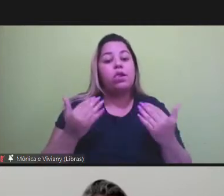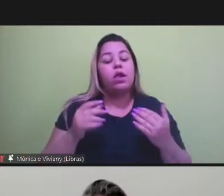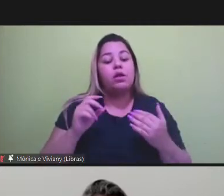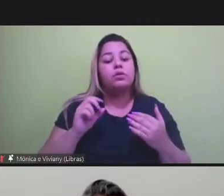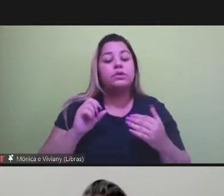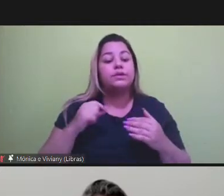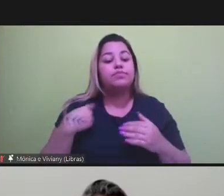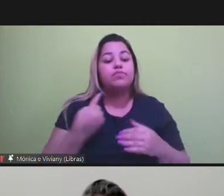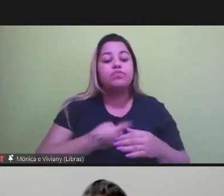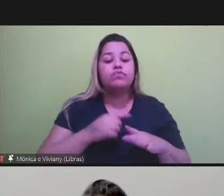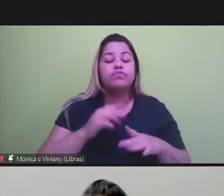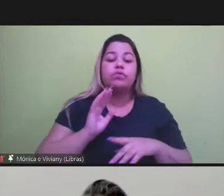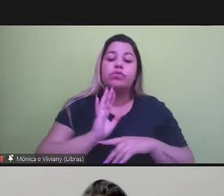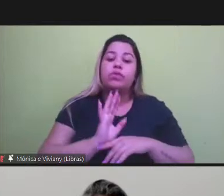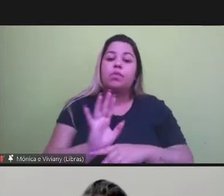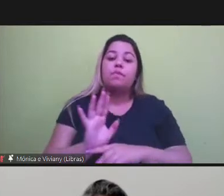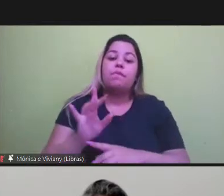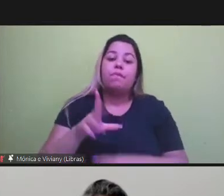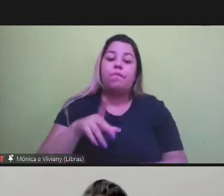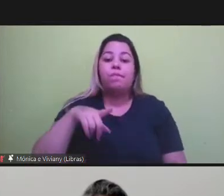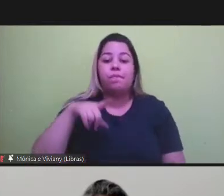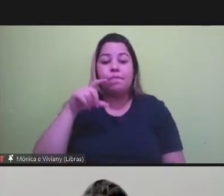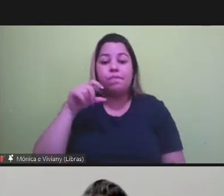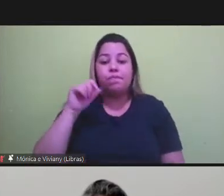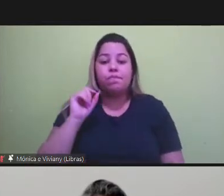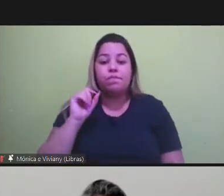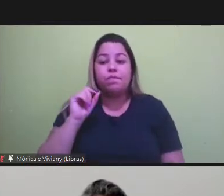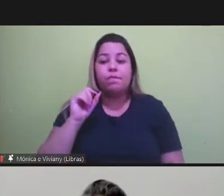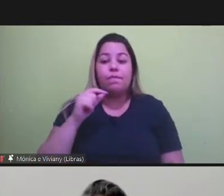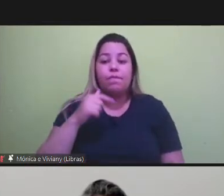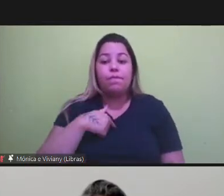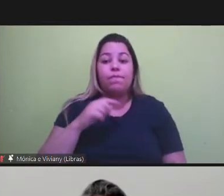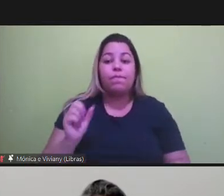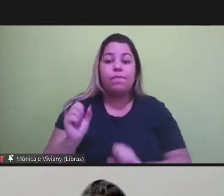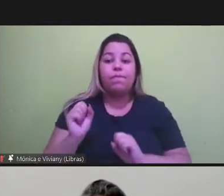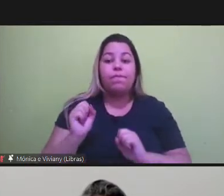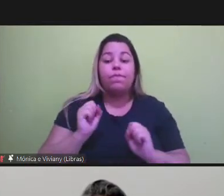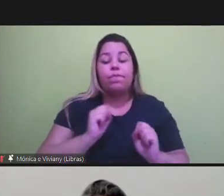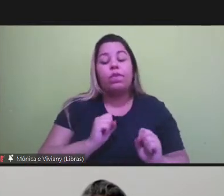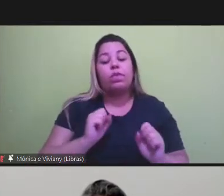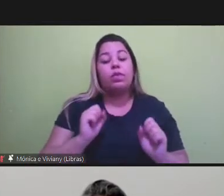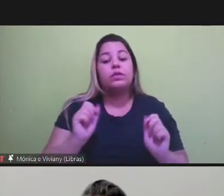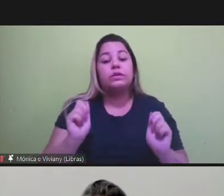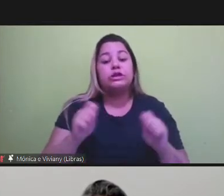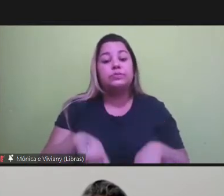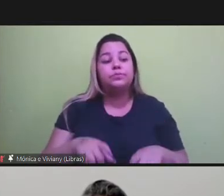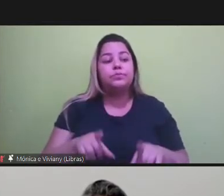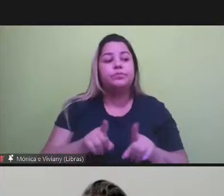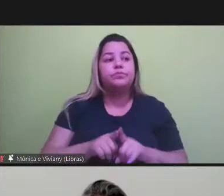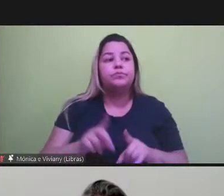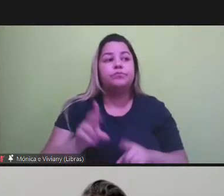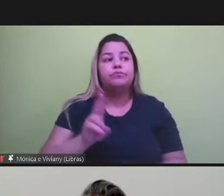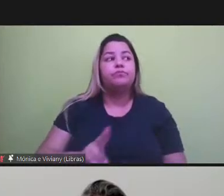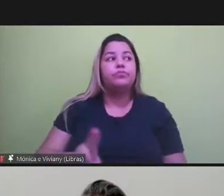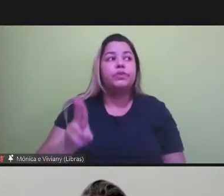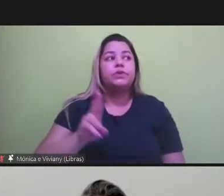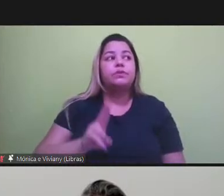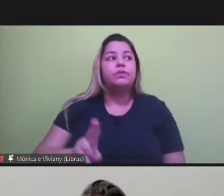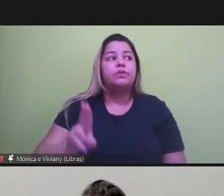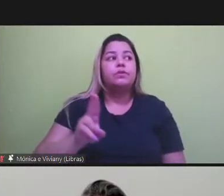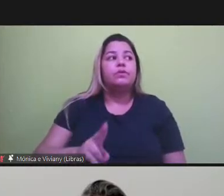churches, other religious organizations are used and trained as